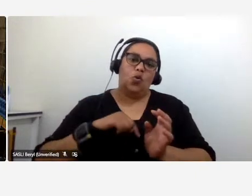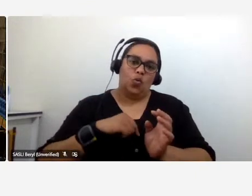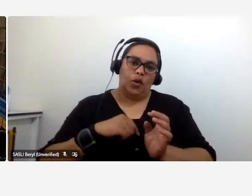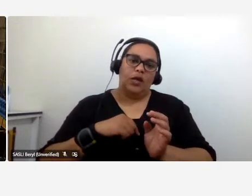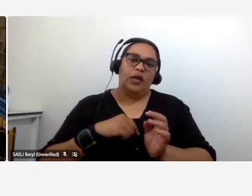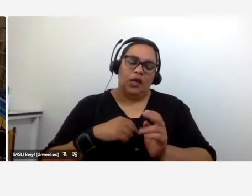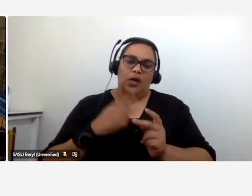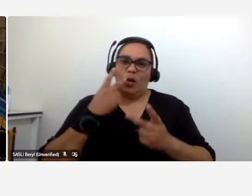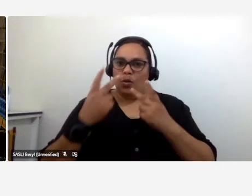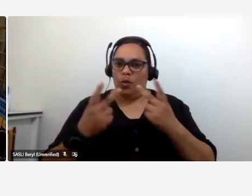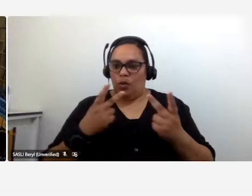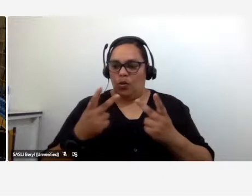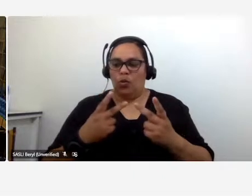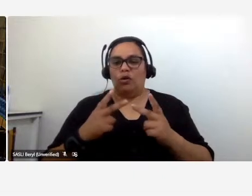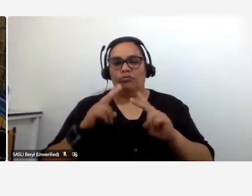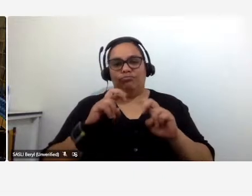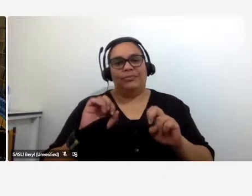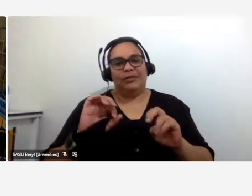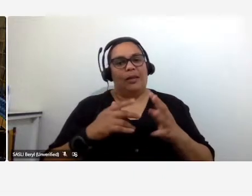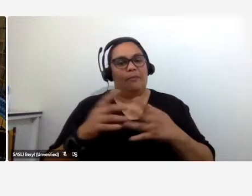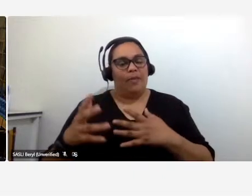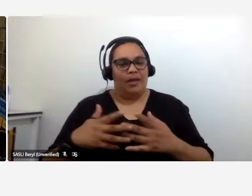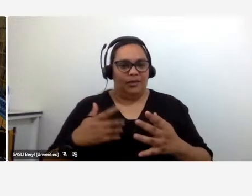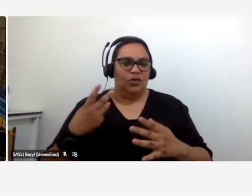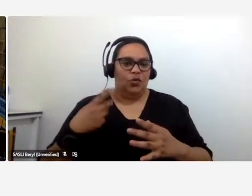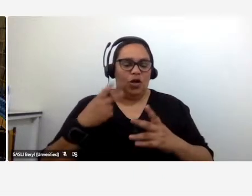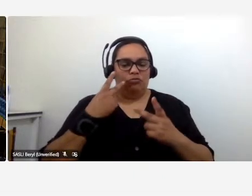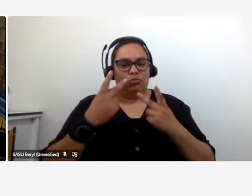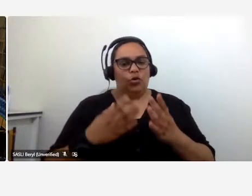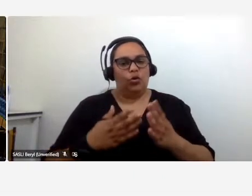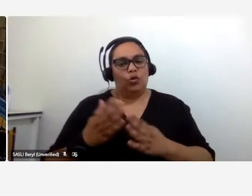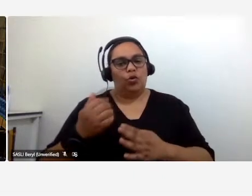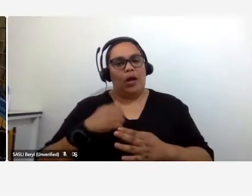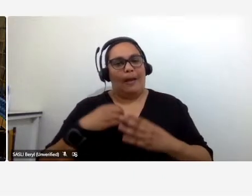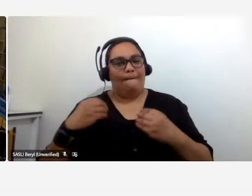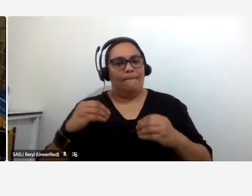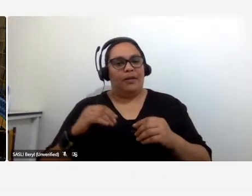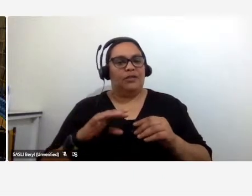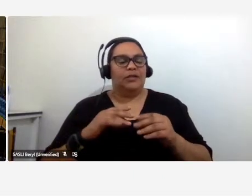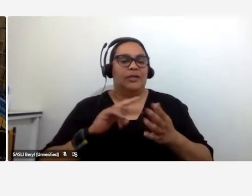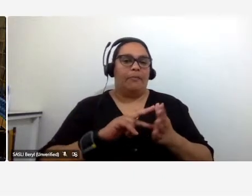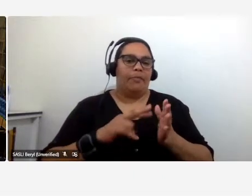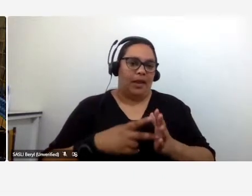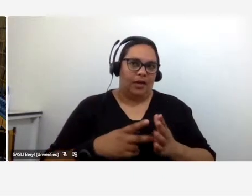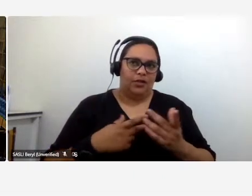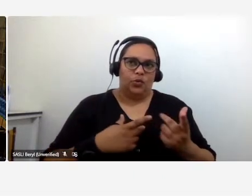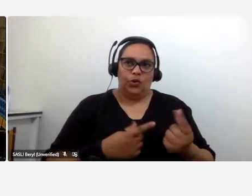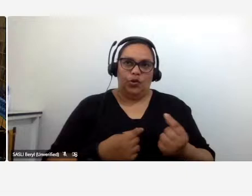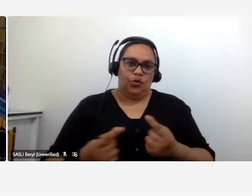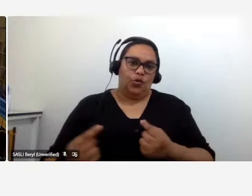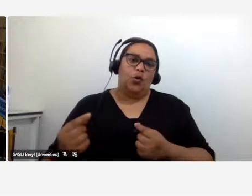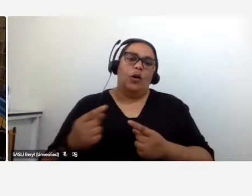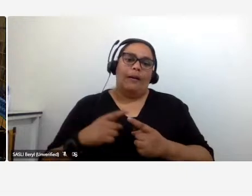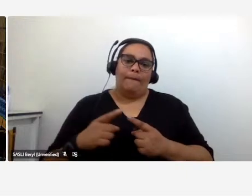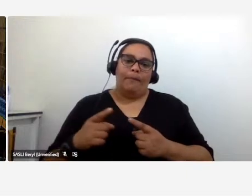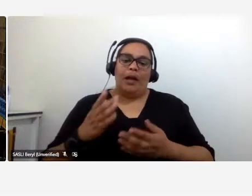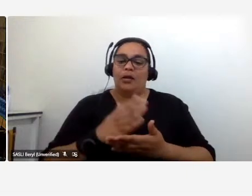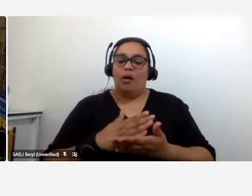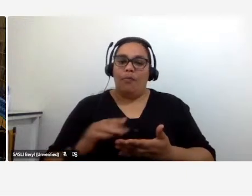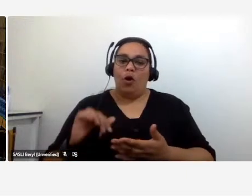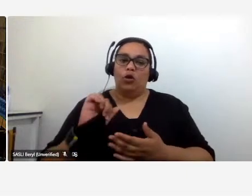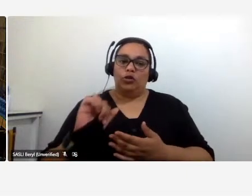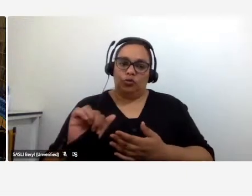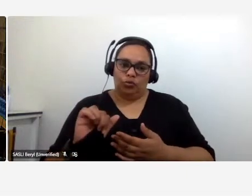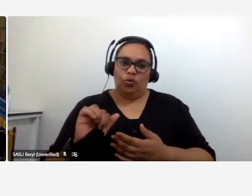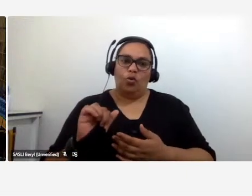have looked into those matters through also our business continuity plans. Part of in terms